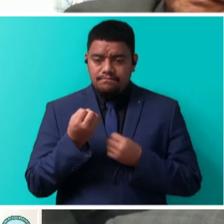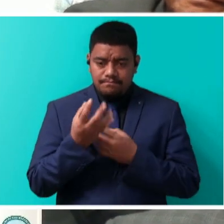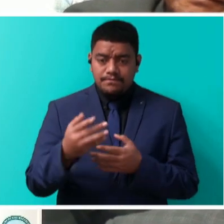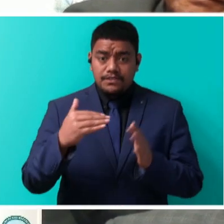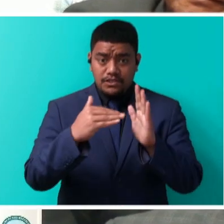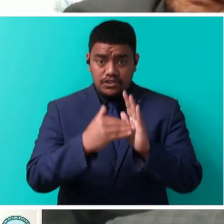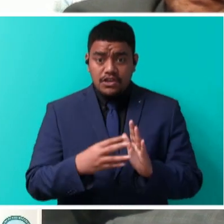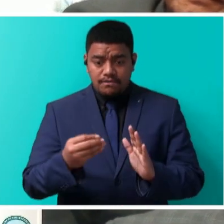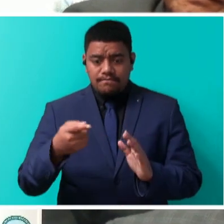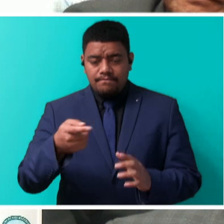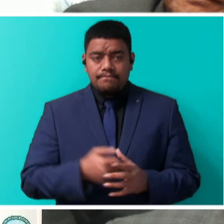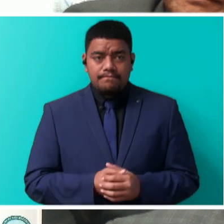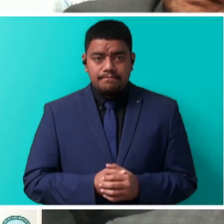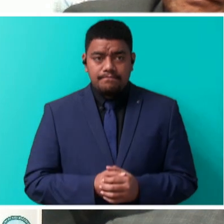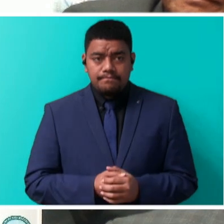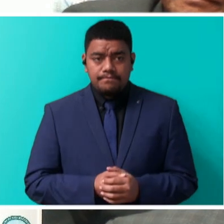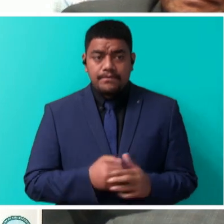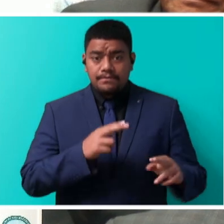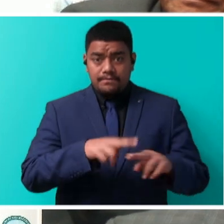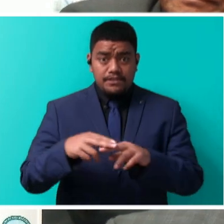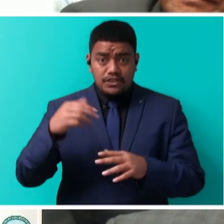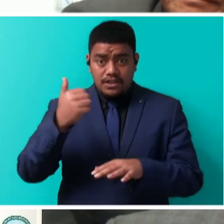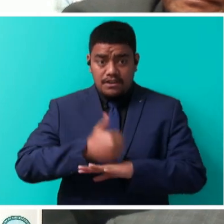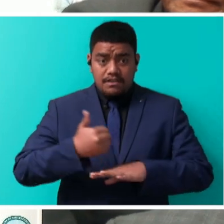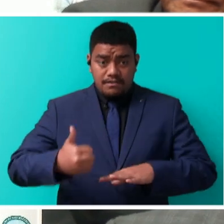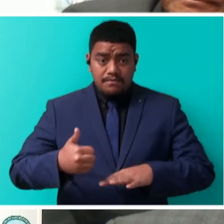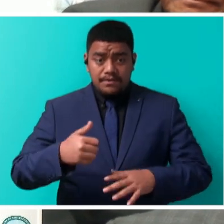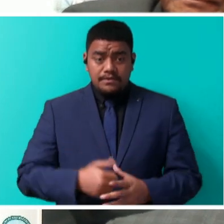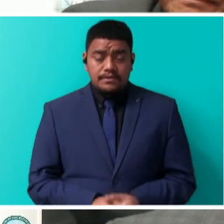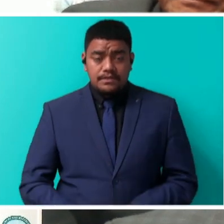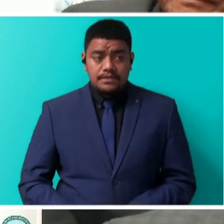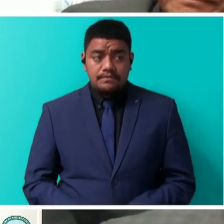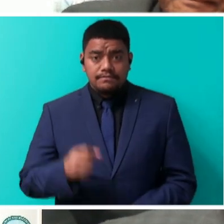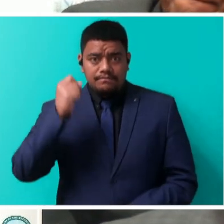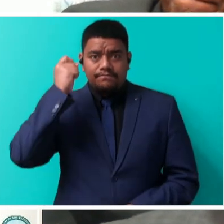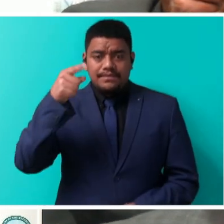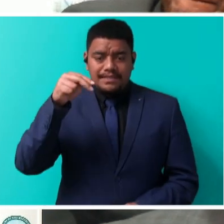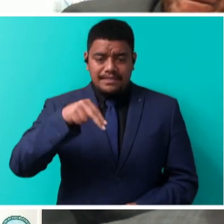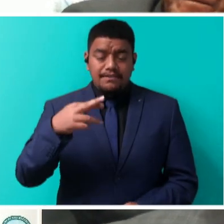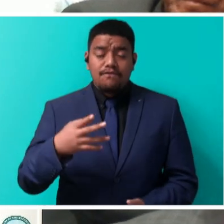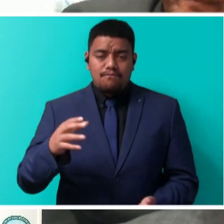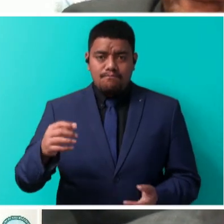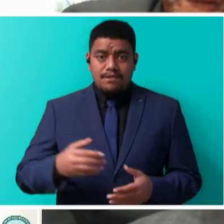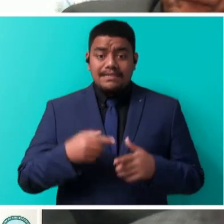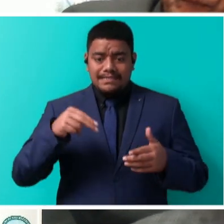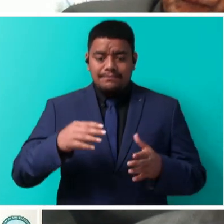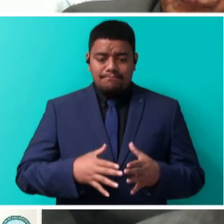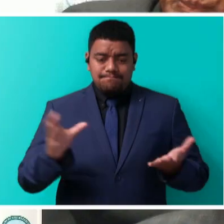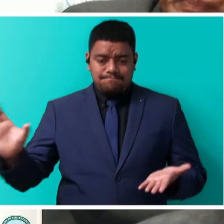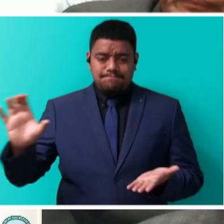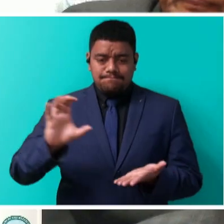the PILON, the Fijian government therefore recognized the need for greater investment capacity building